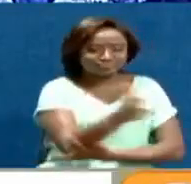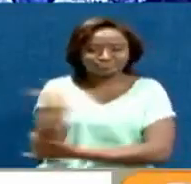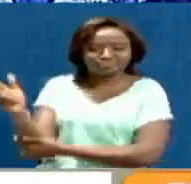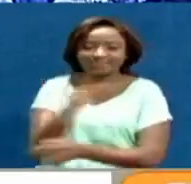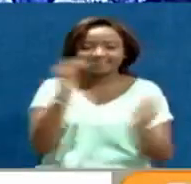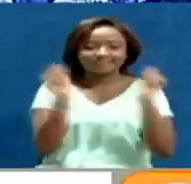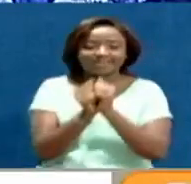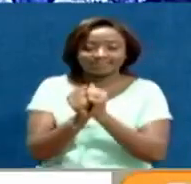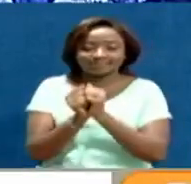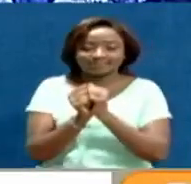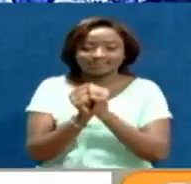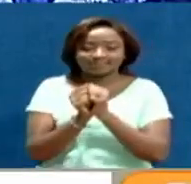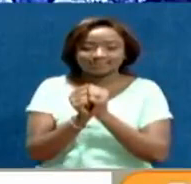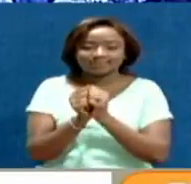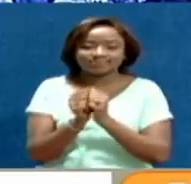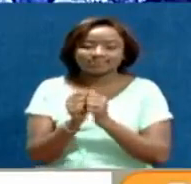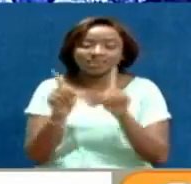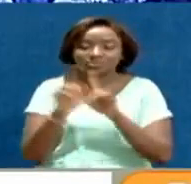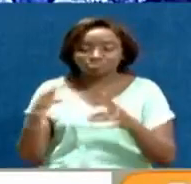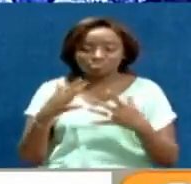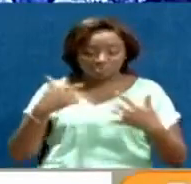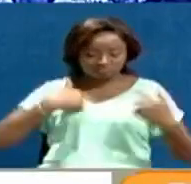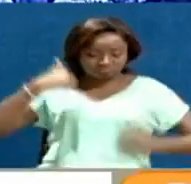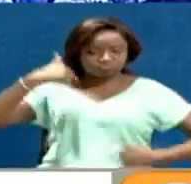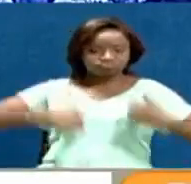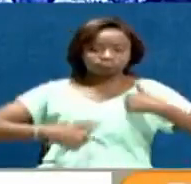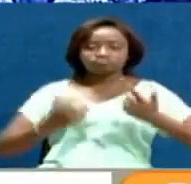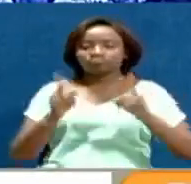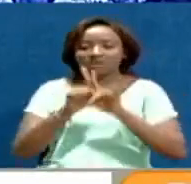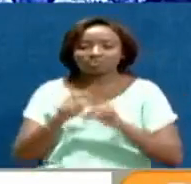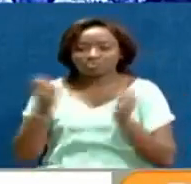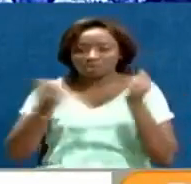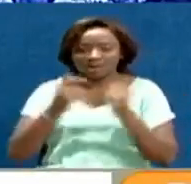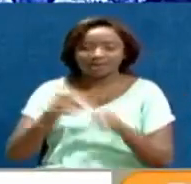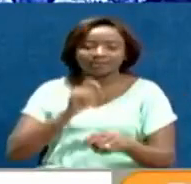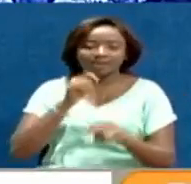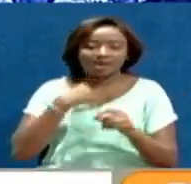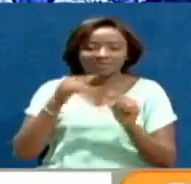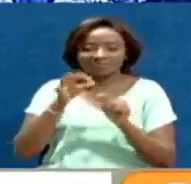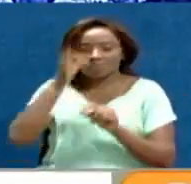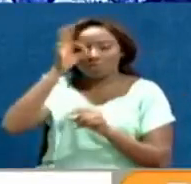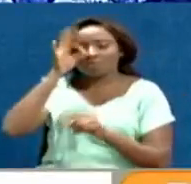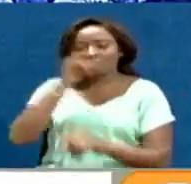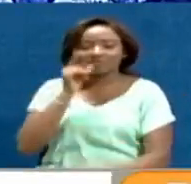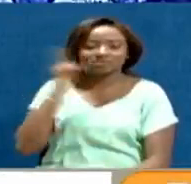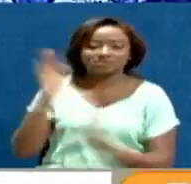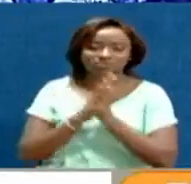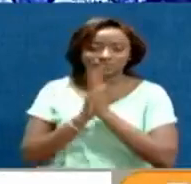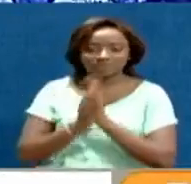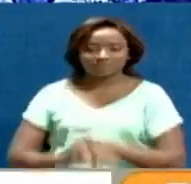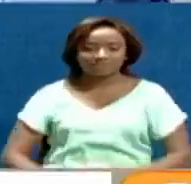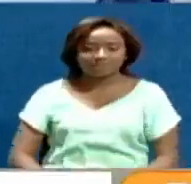incident, shuttering the rear windscreen and leaving bullet holes on the windscreen. This story has been produced by Gatete